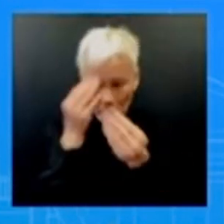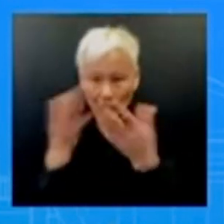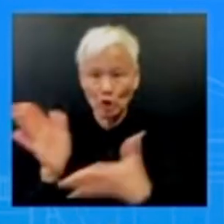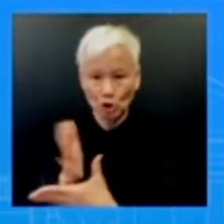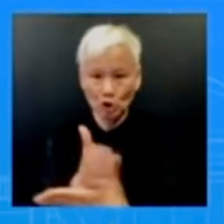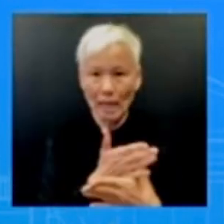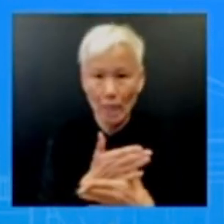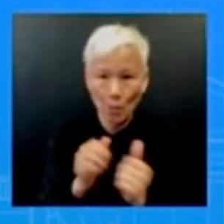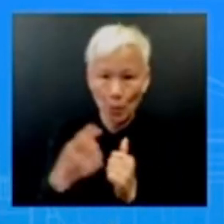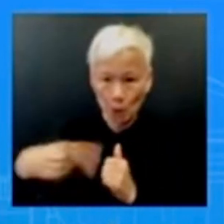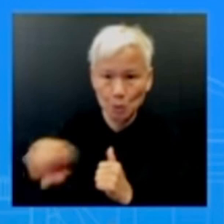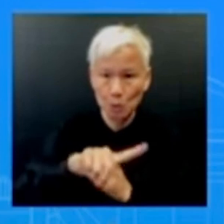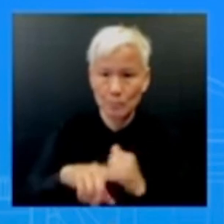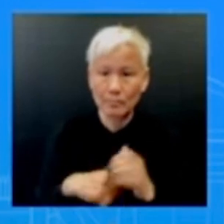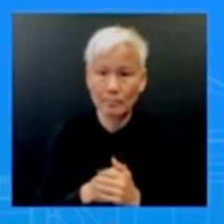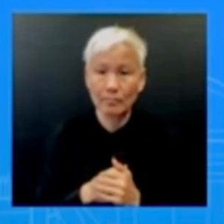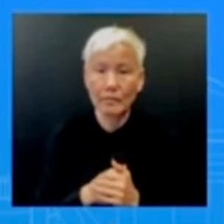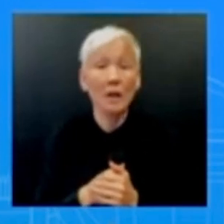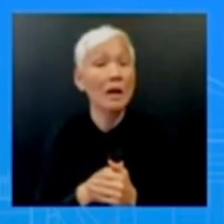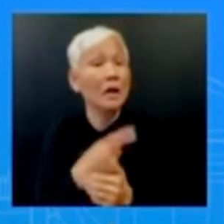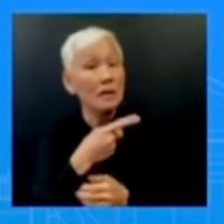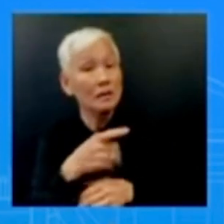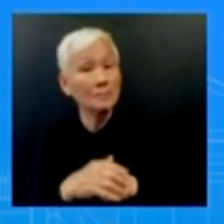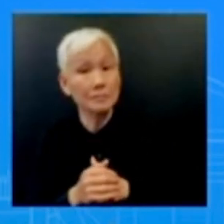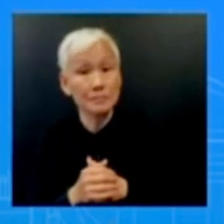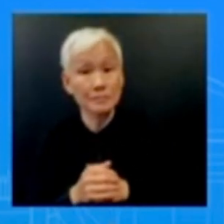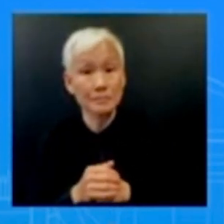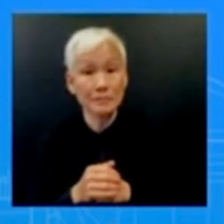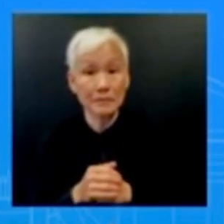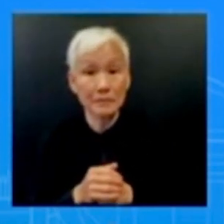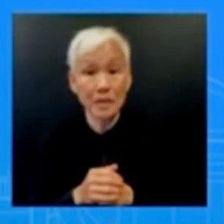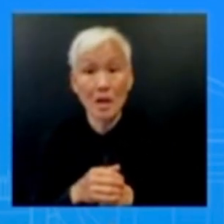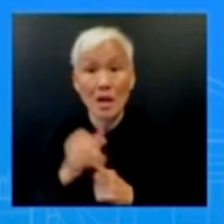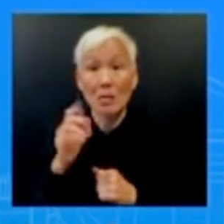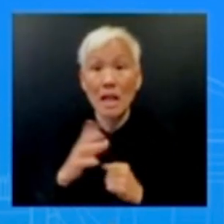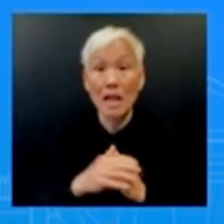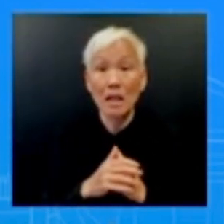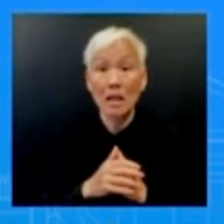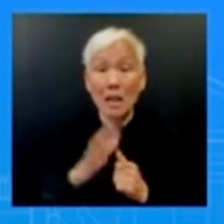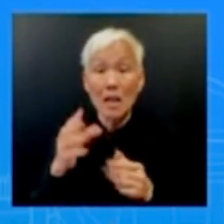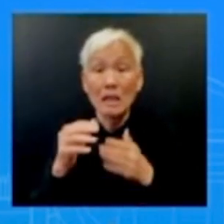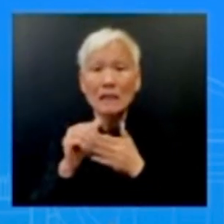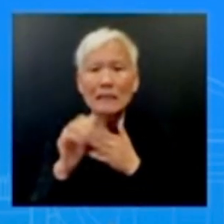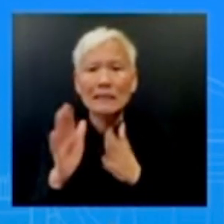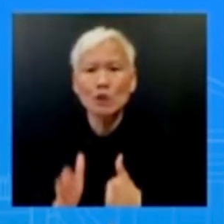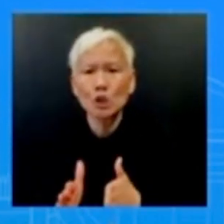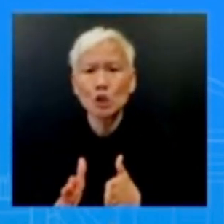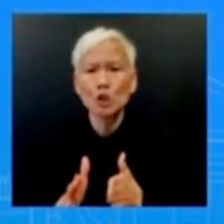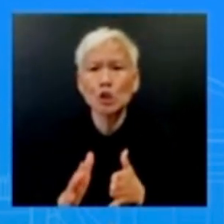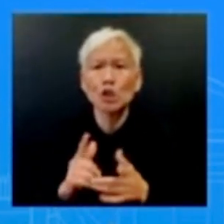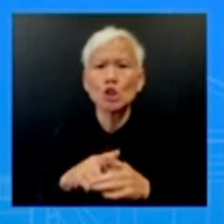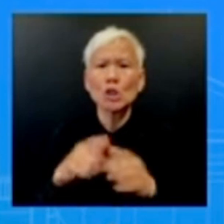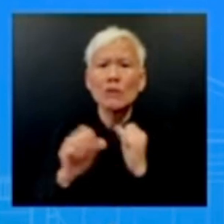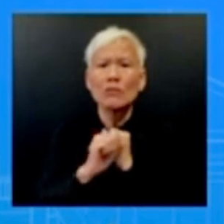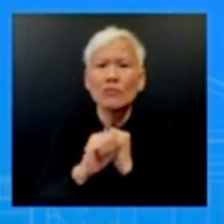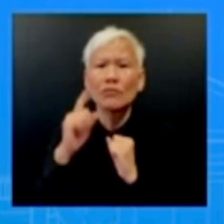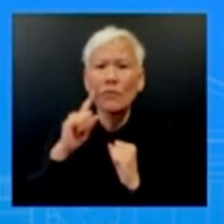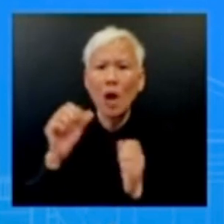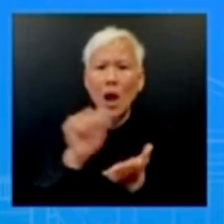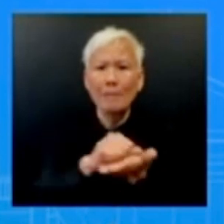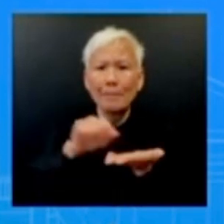Thanks, Kareem. I wanted to ask you, state leaders are campaigning for abortion access amendments to be put on the ballot